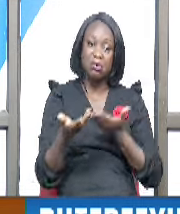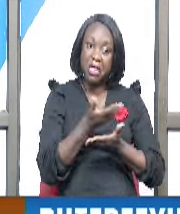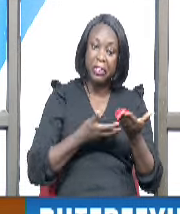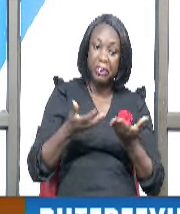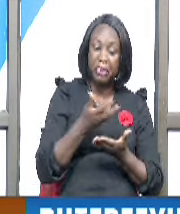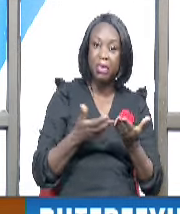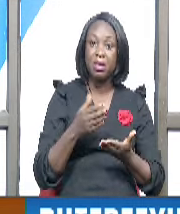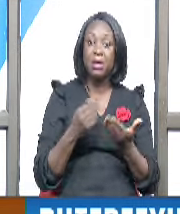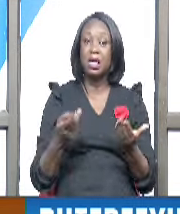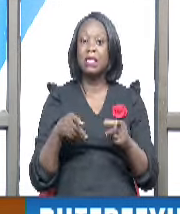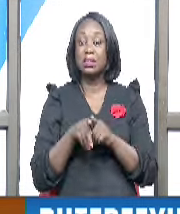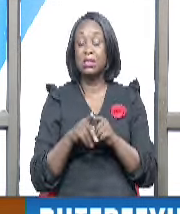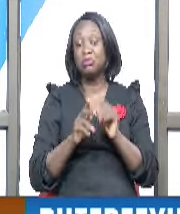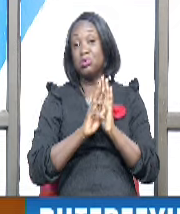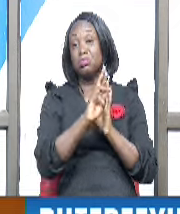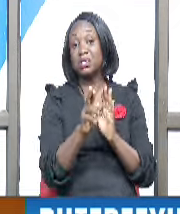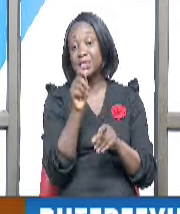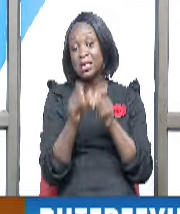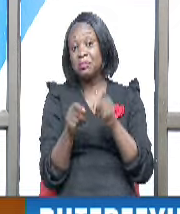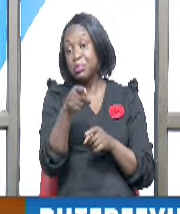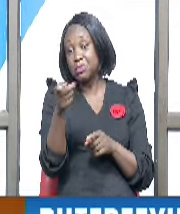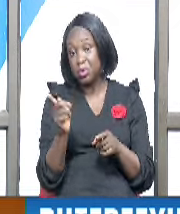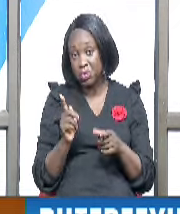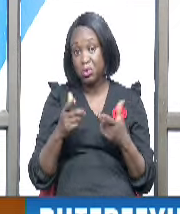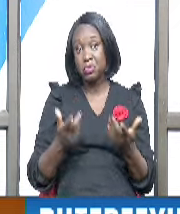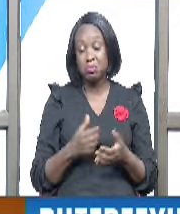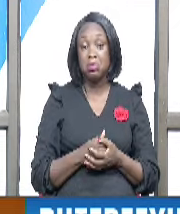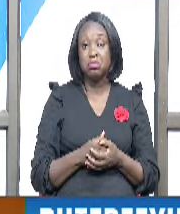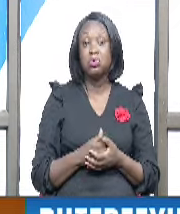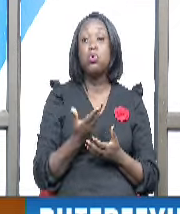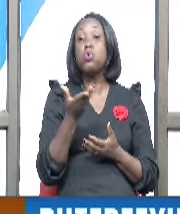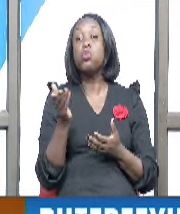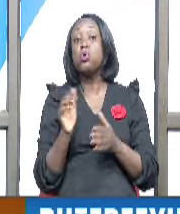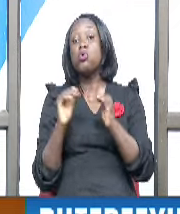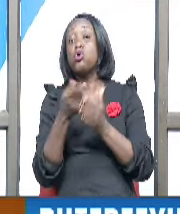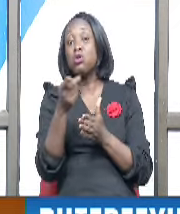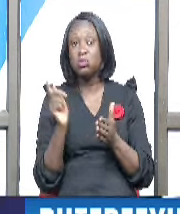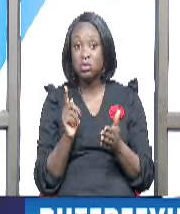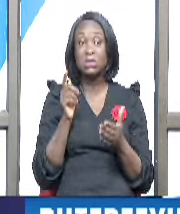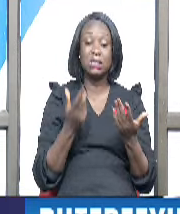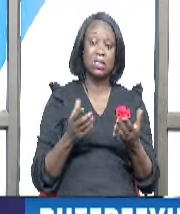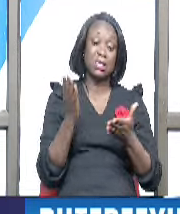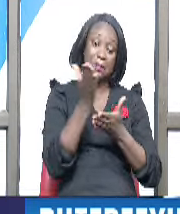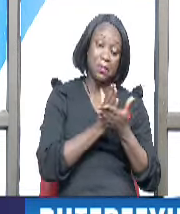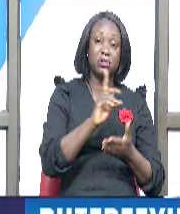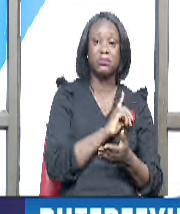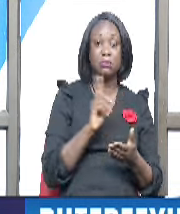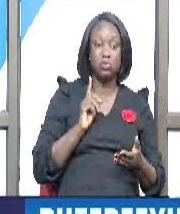out the voices of those who are often less able to be heard. I mean, that really is part of a democracy as well. Of course, we